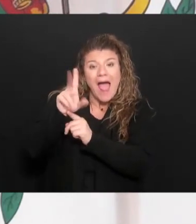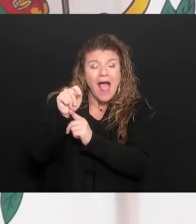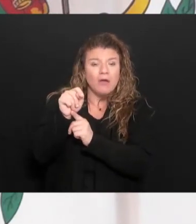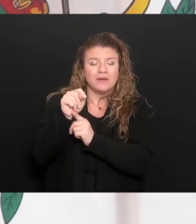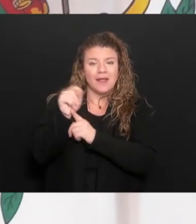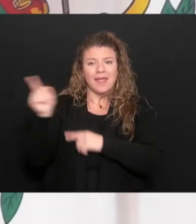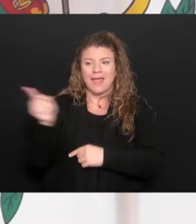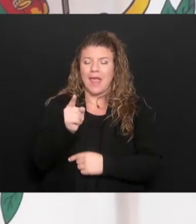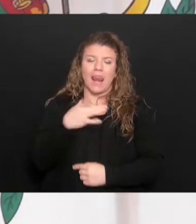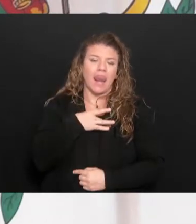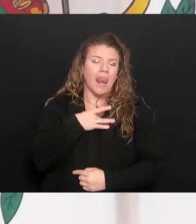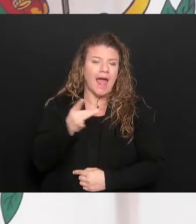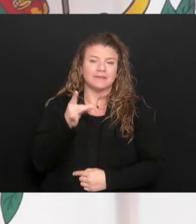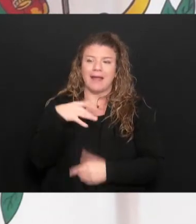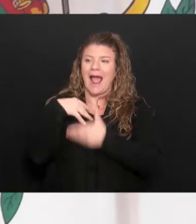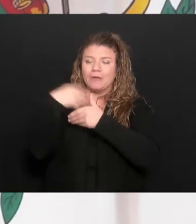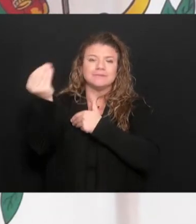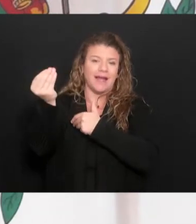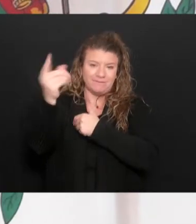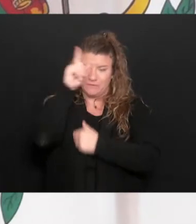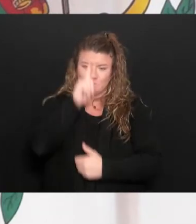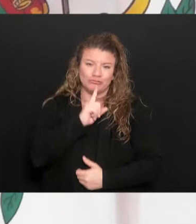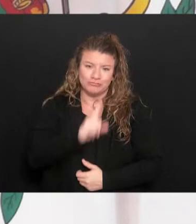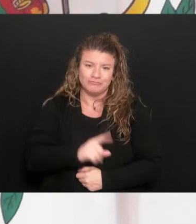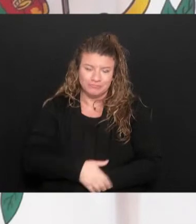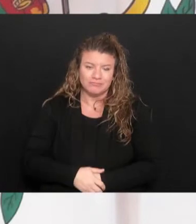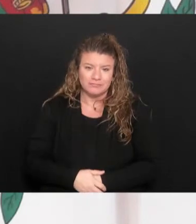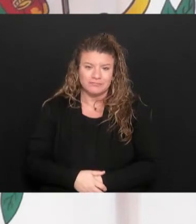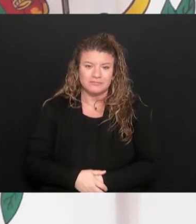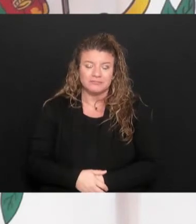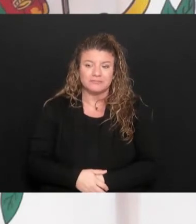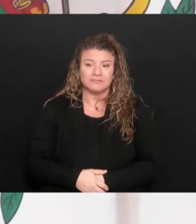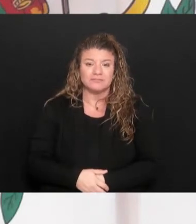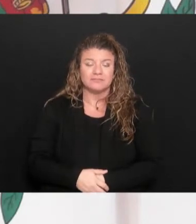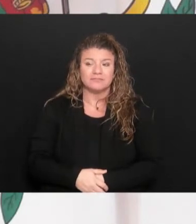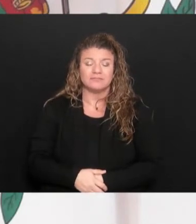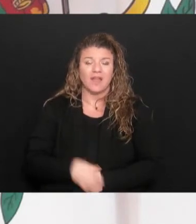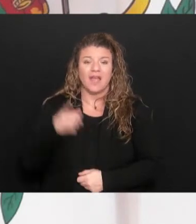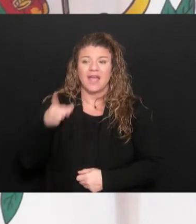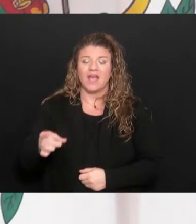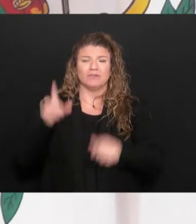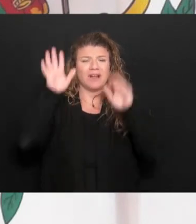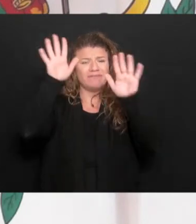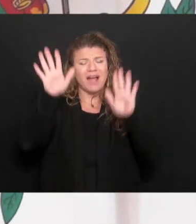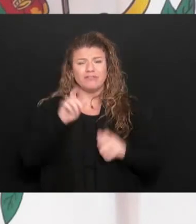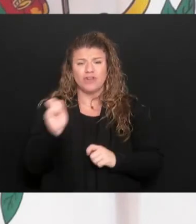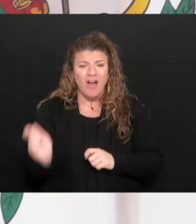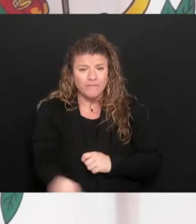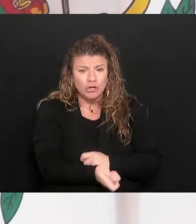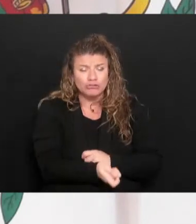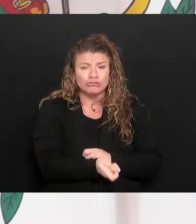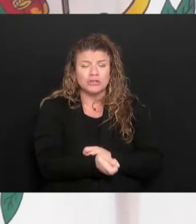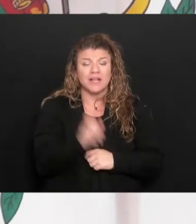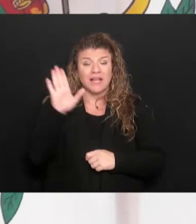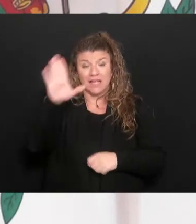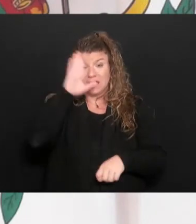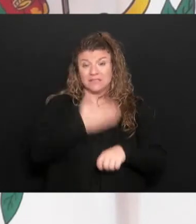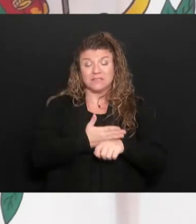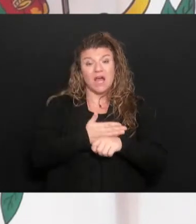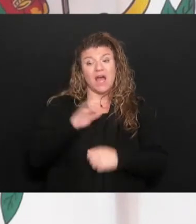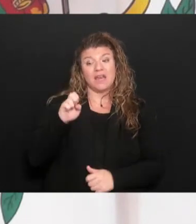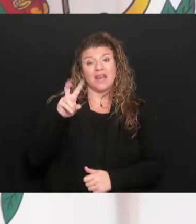the outdoors beyond belief. Now, he was a fabulous golfer as well as his son, you know, Everett